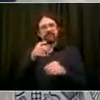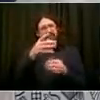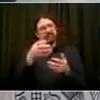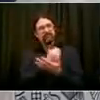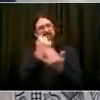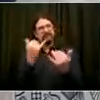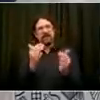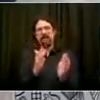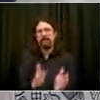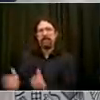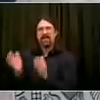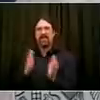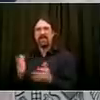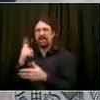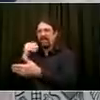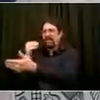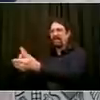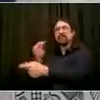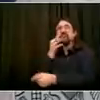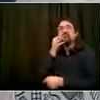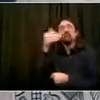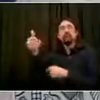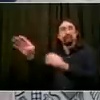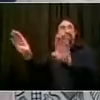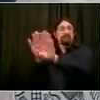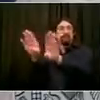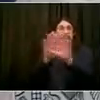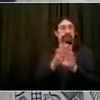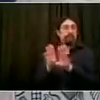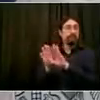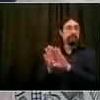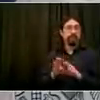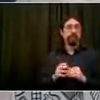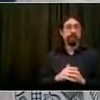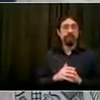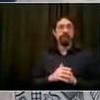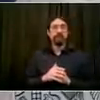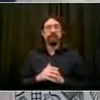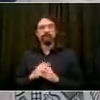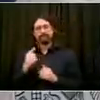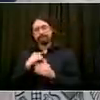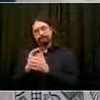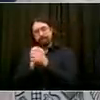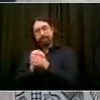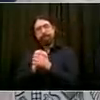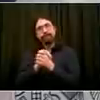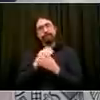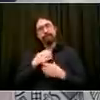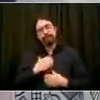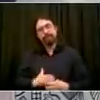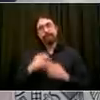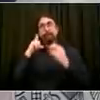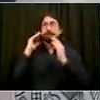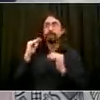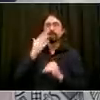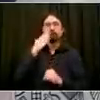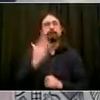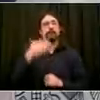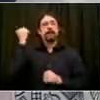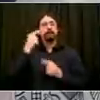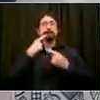way we can. Anybody who needs help can call our Small Business Services Department. They'll always try to find ways to help a business. And the other thing